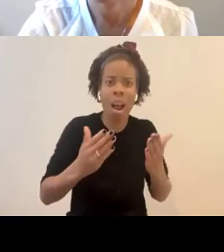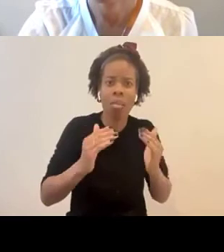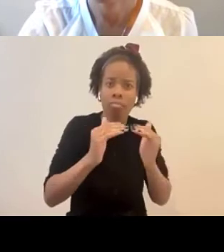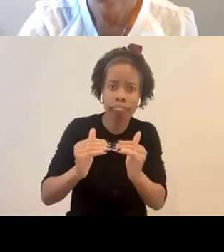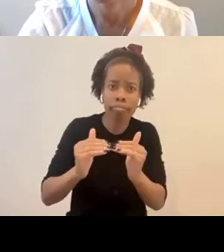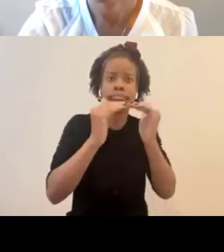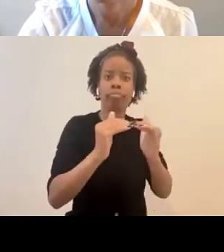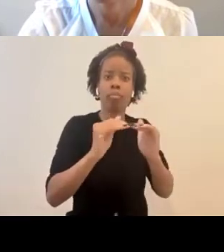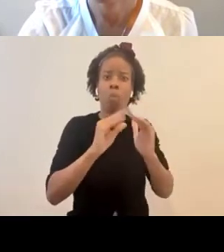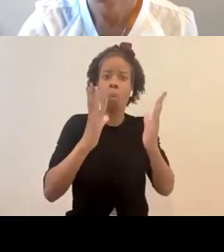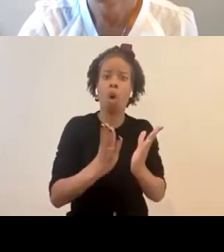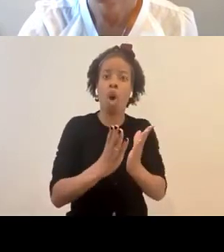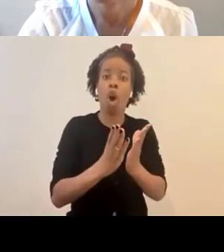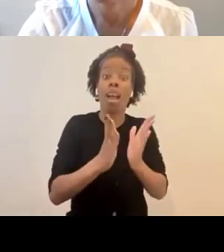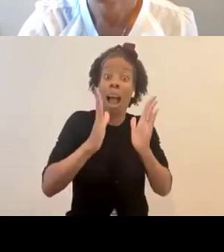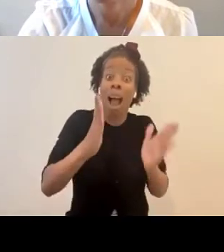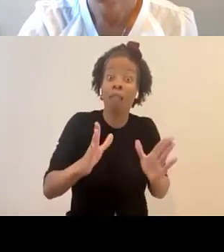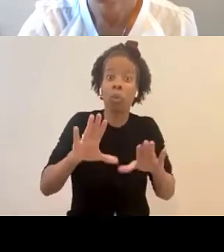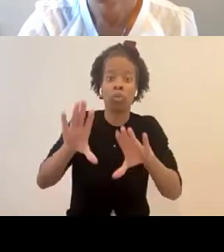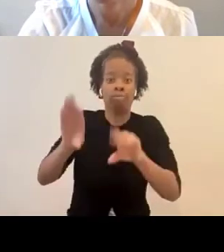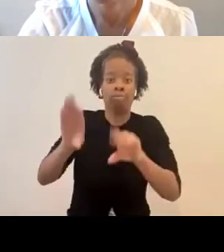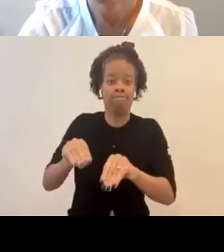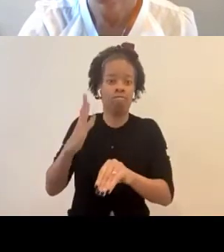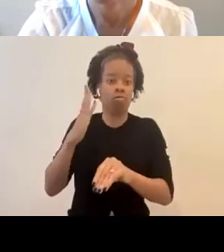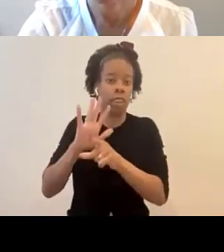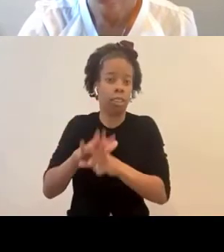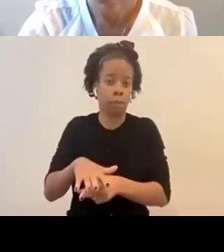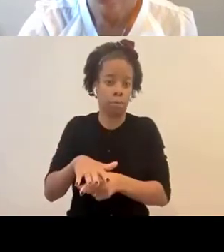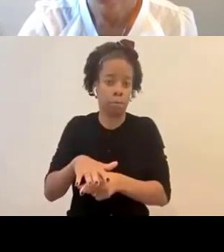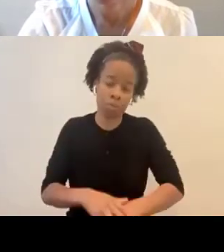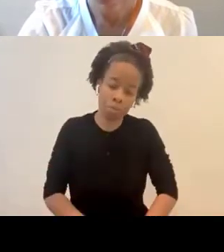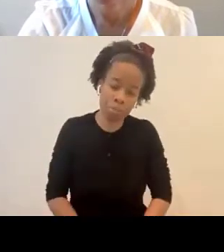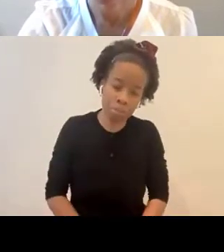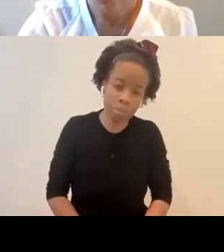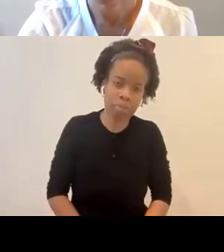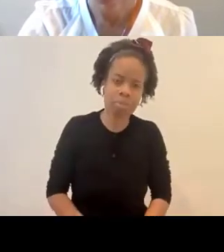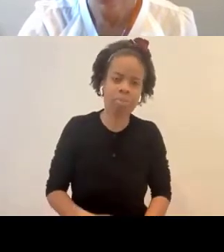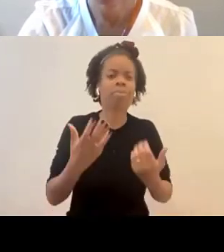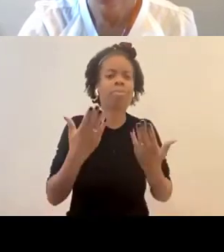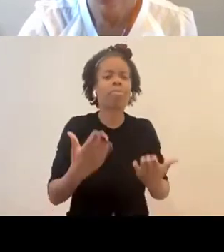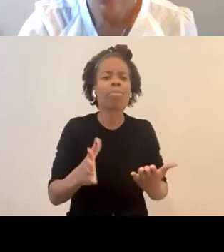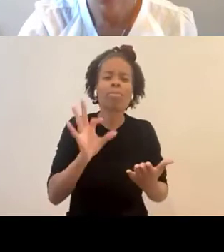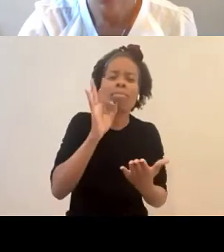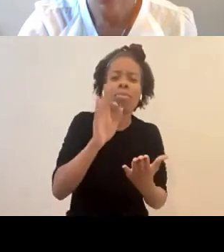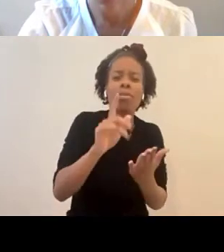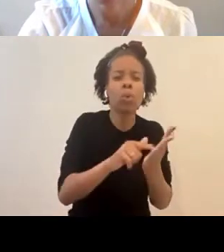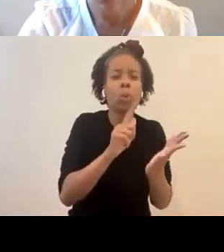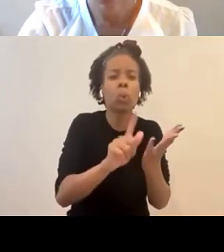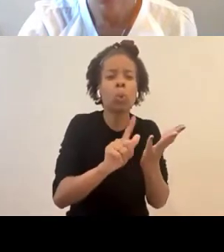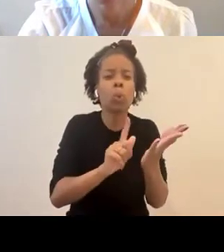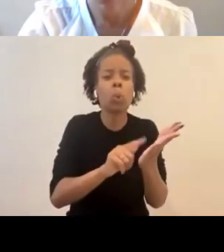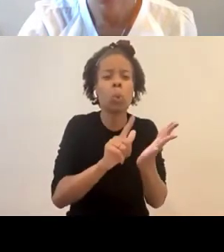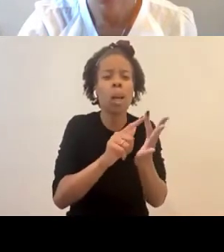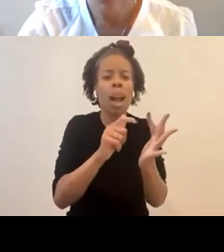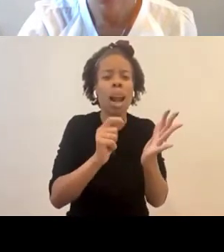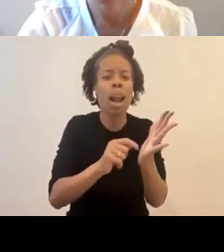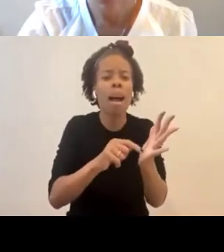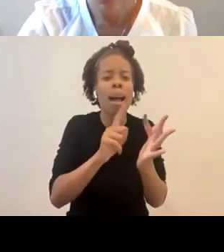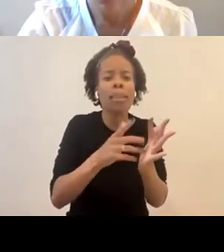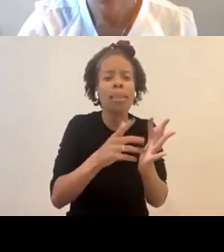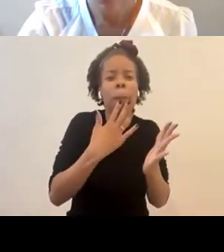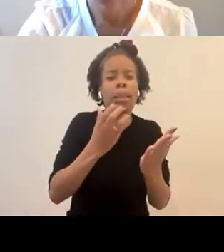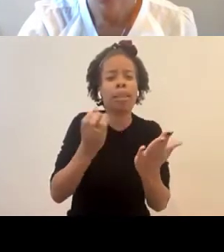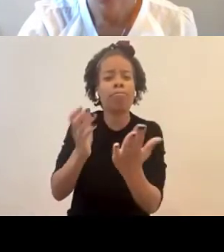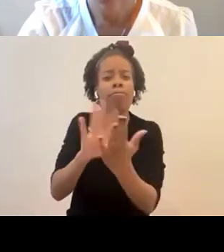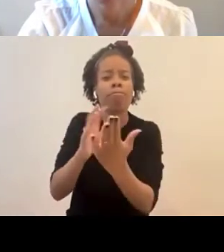to hear from our brilliant speakers, I'm going to ask the lovely Juliet to drop a couple of links on the chat for those of you interested in